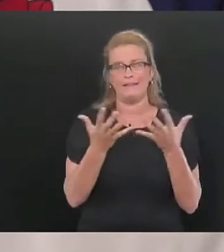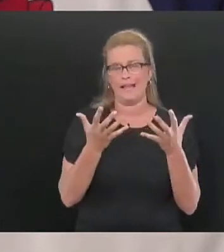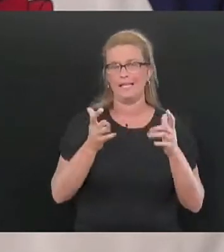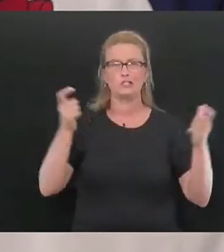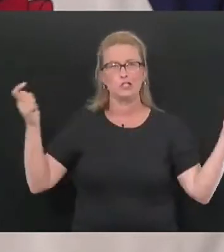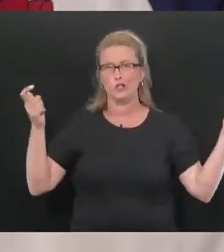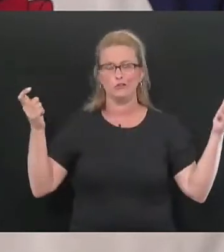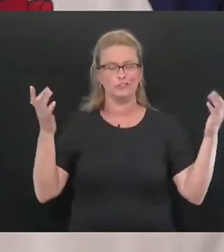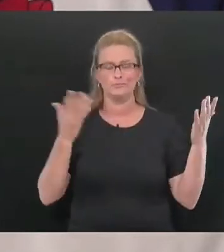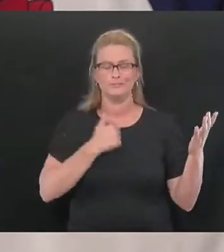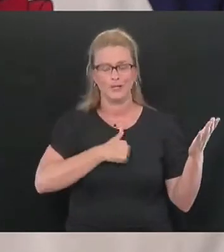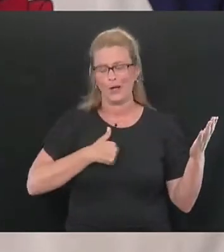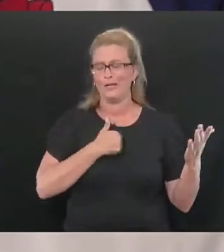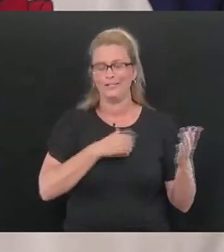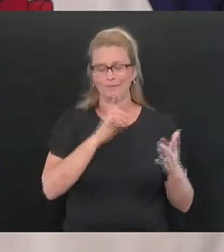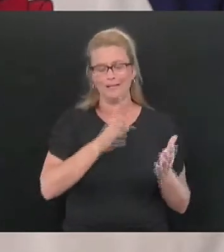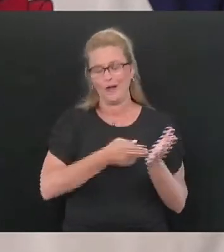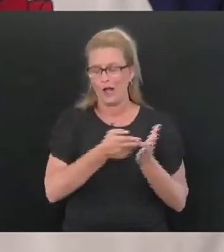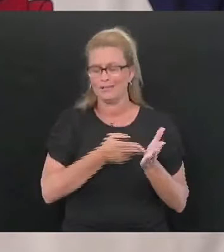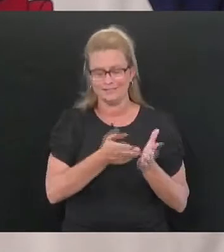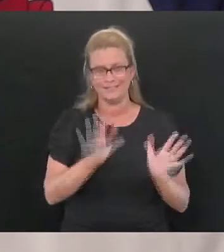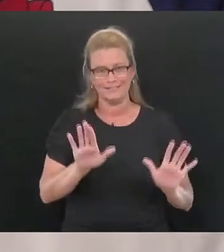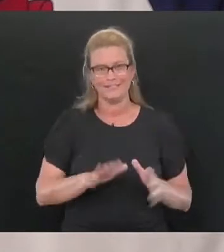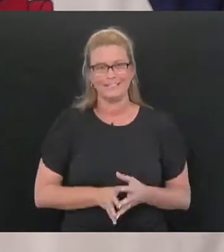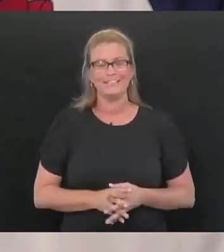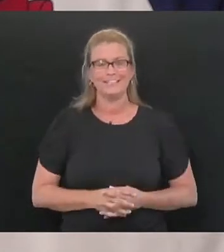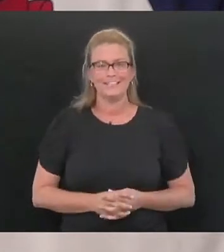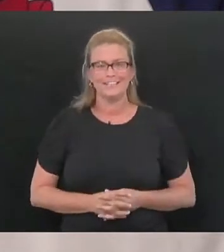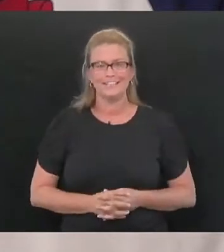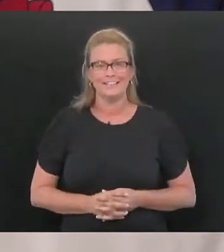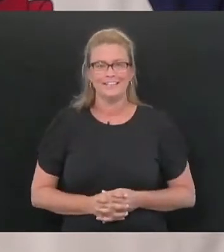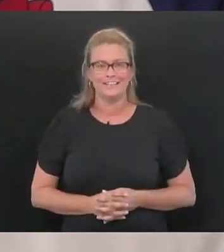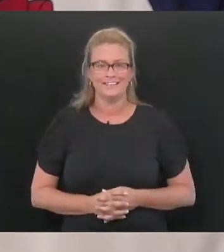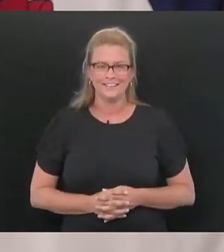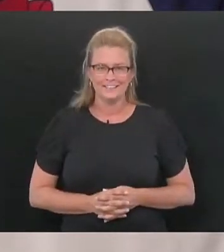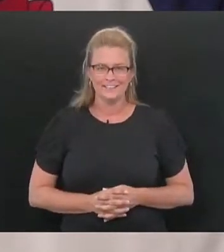enormous, to just tell you the honest truth. You know,